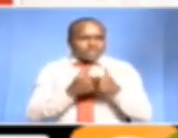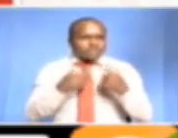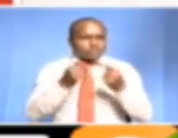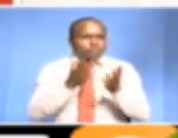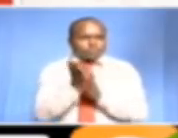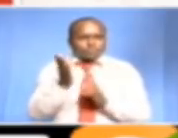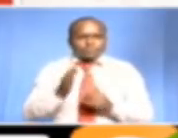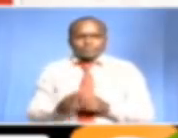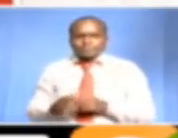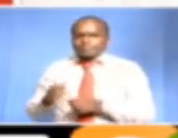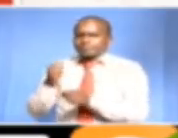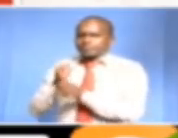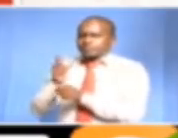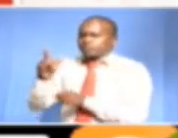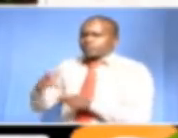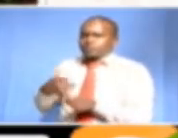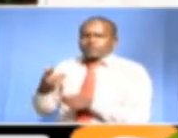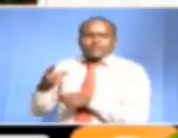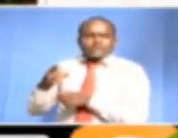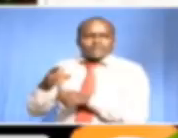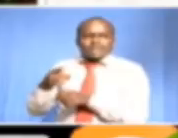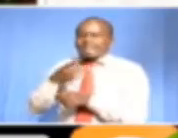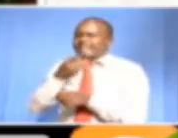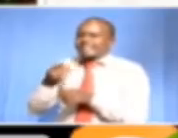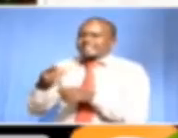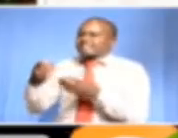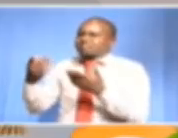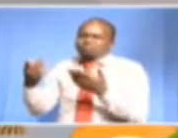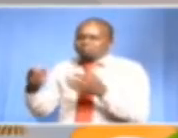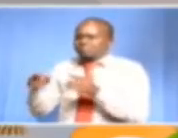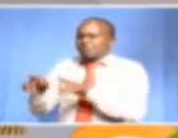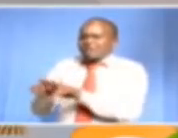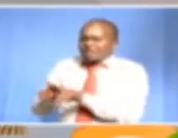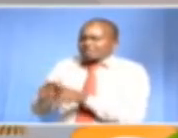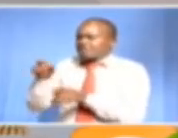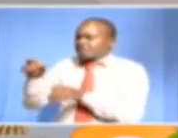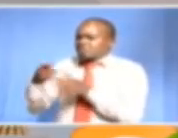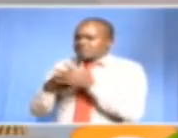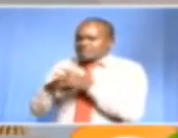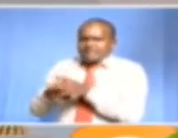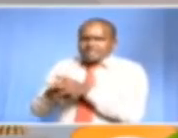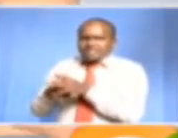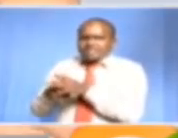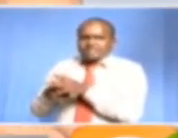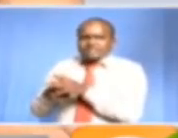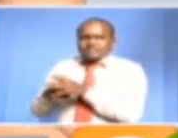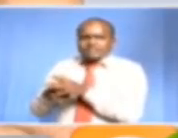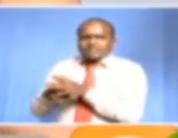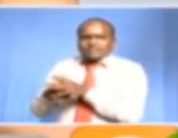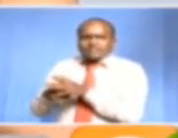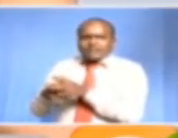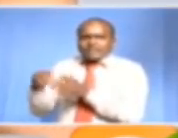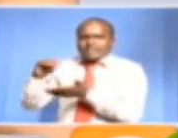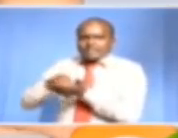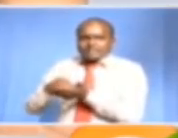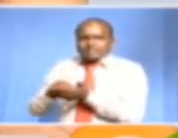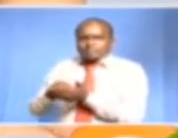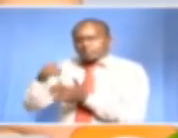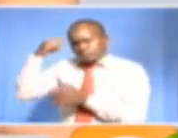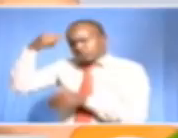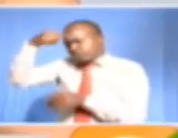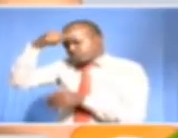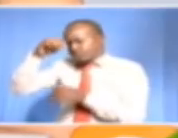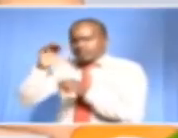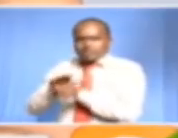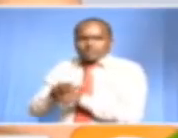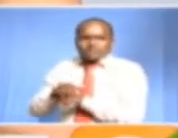through. Did you feel like you had to start from scratch? Because you are an incredibly accomplished woman, went to an Ivy League, worked in